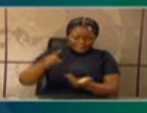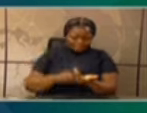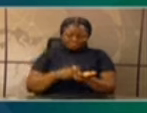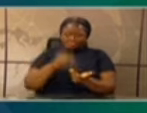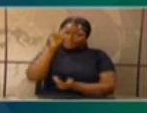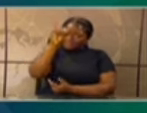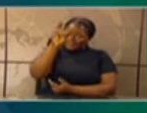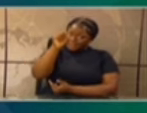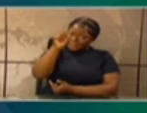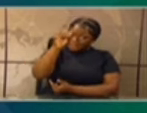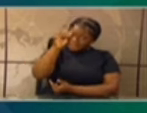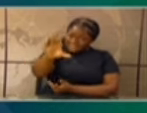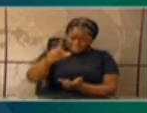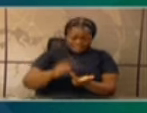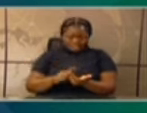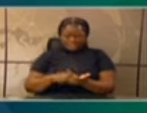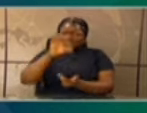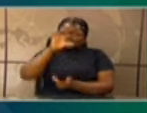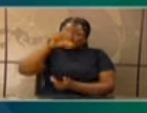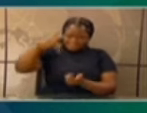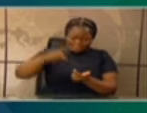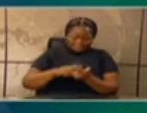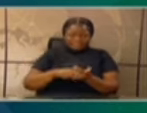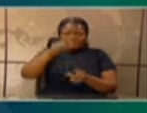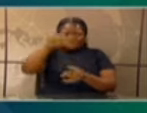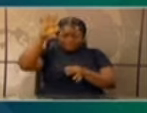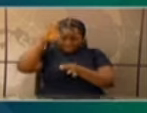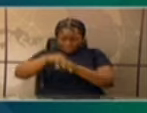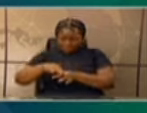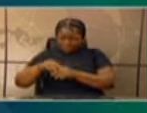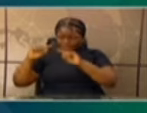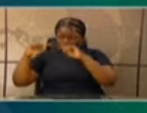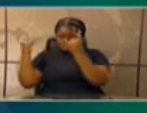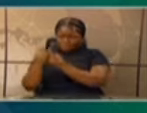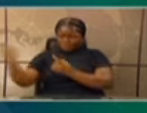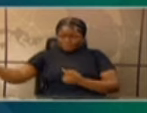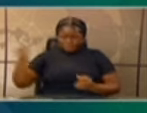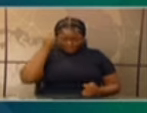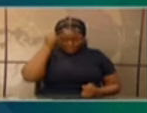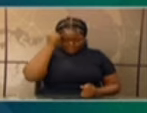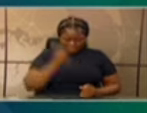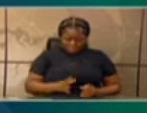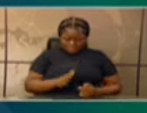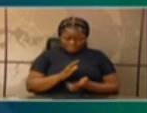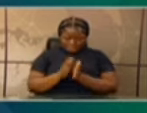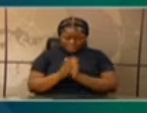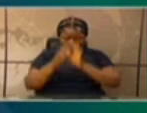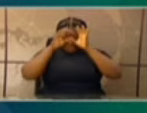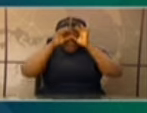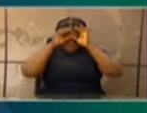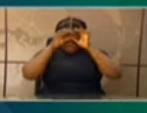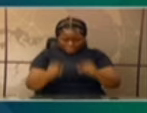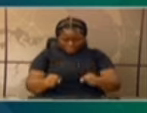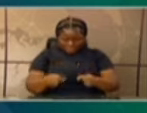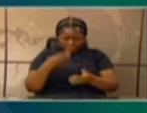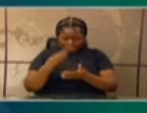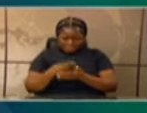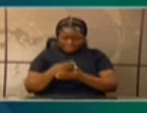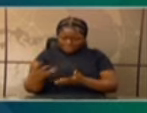se yetu abama o party, ebe di akunya, na se party ni nye omaine na oyo ni sikenda